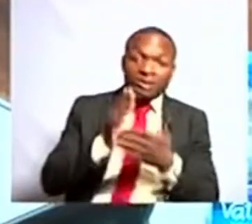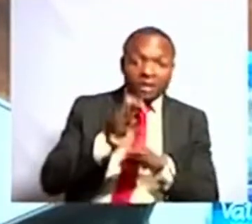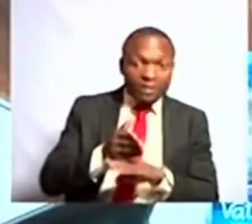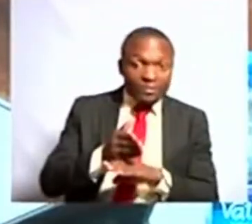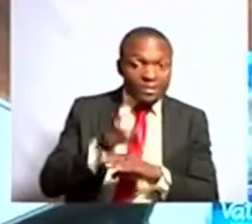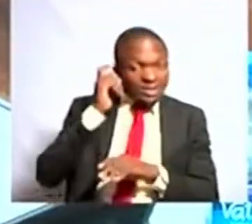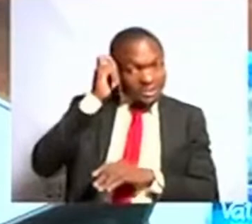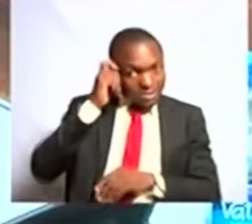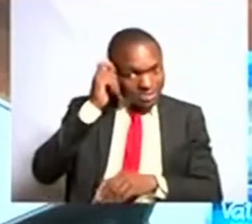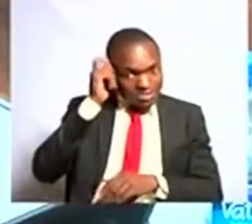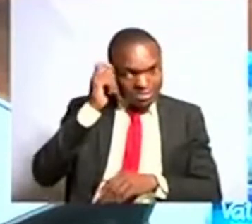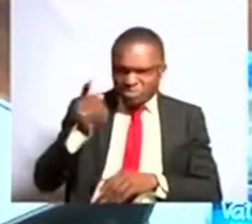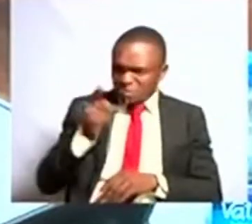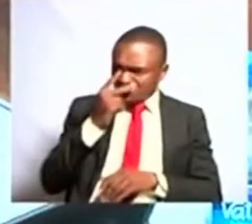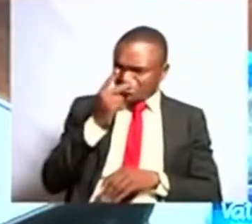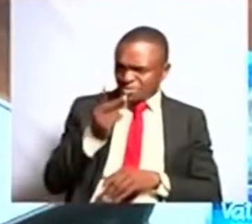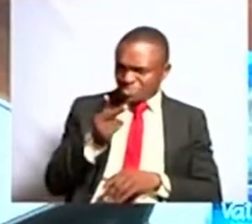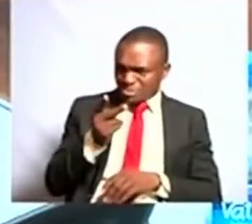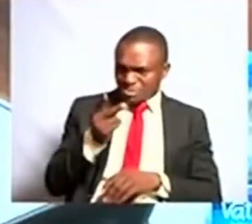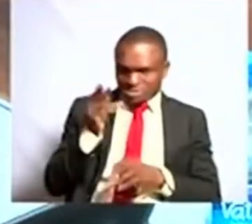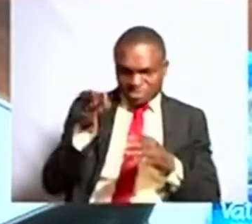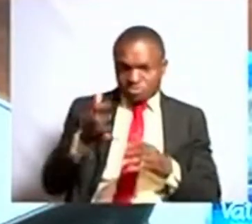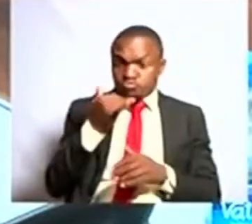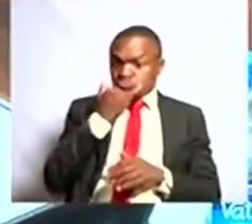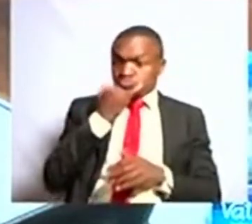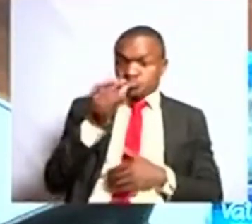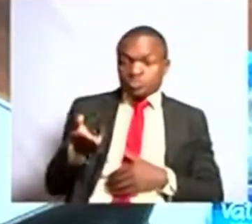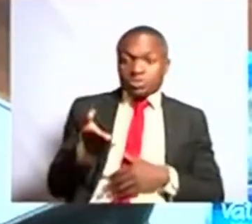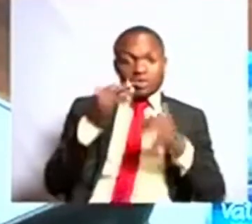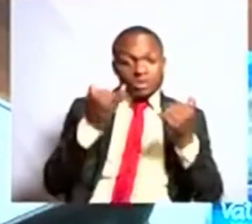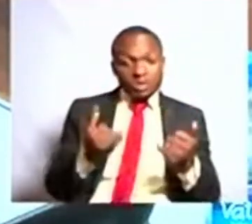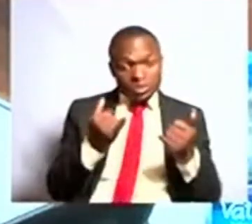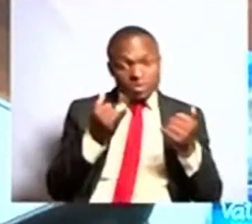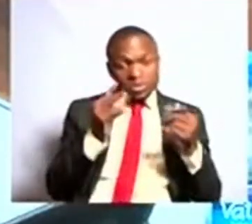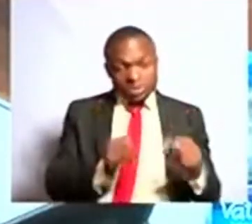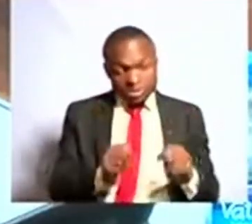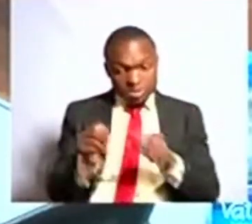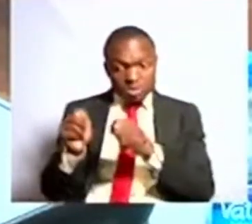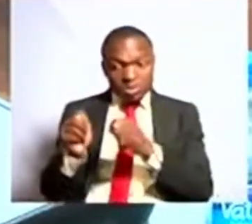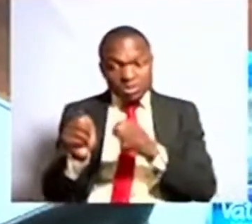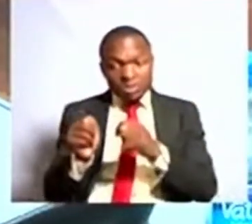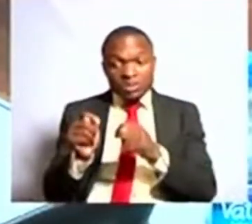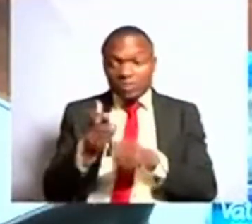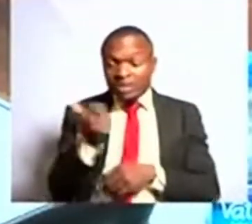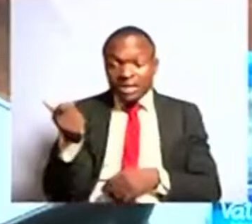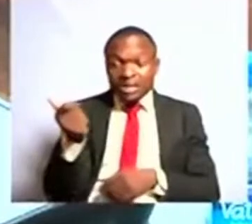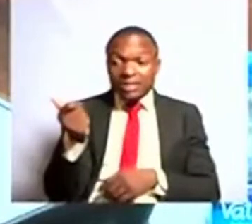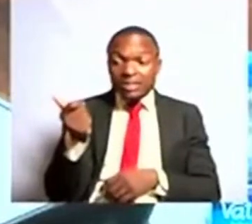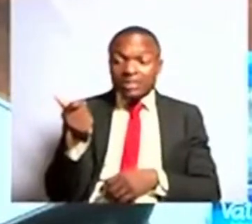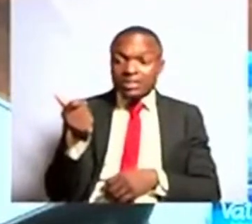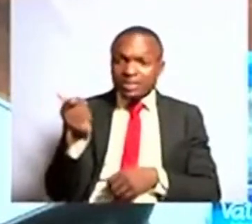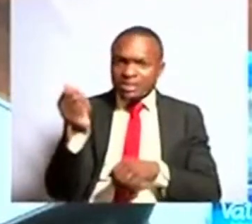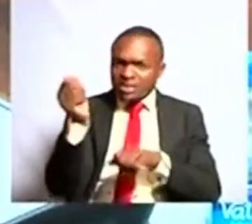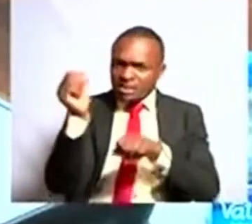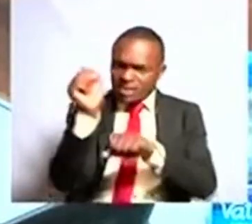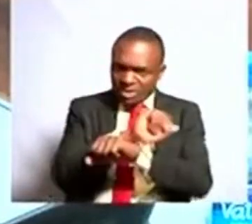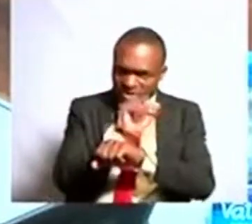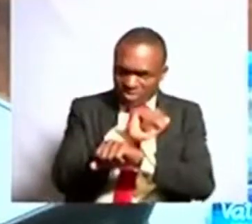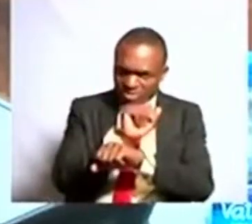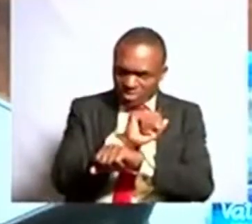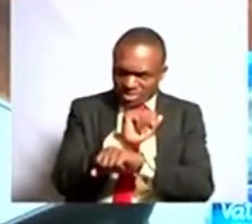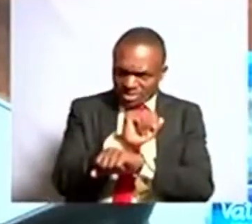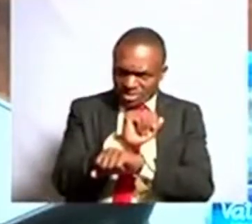afterthought, you realize that there is a mistake here. Now you start transferring insurance of a certain vehicle, the invisible